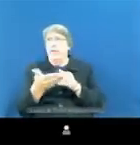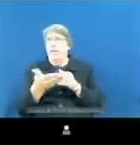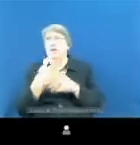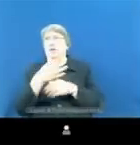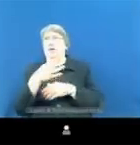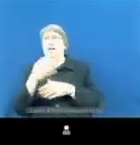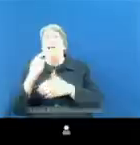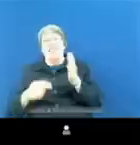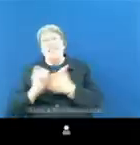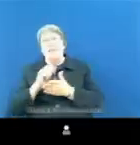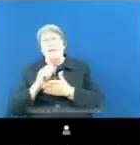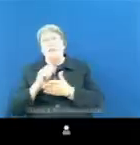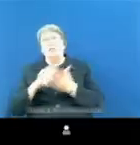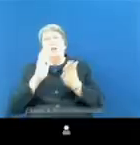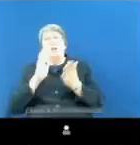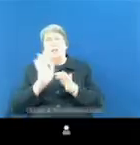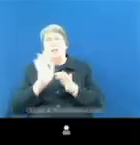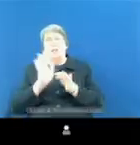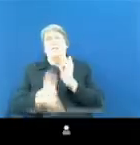most.